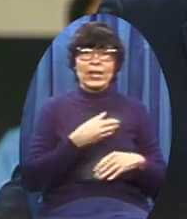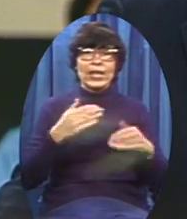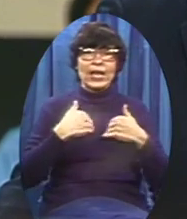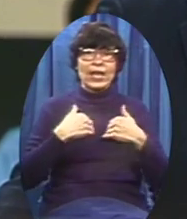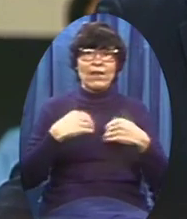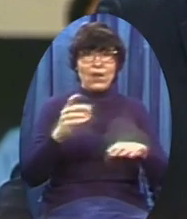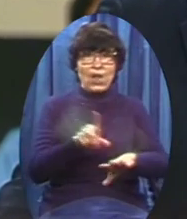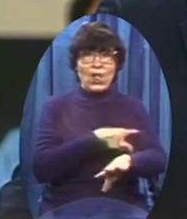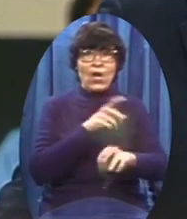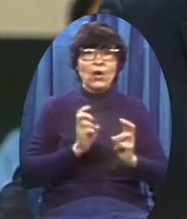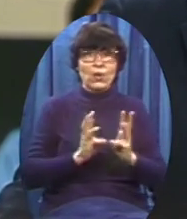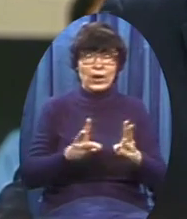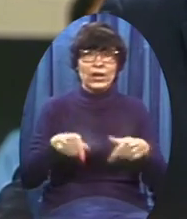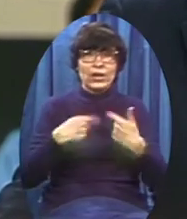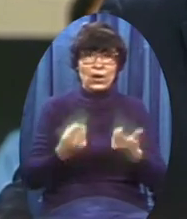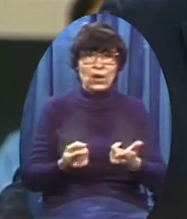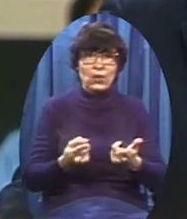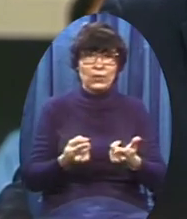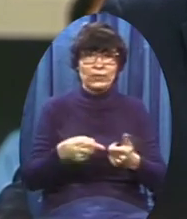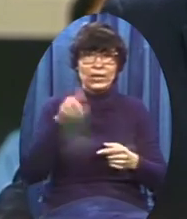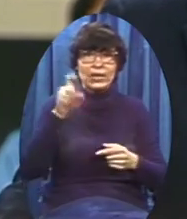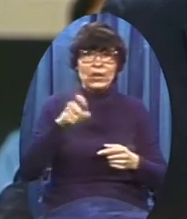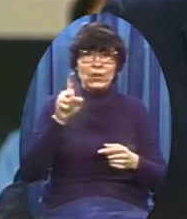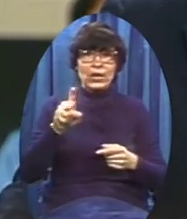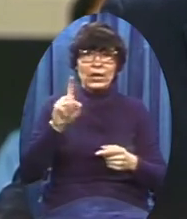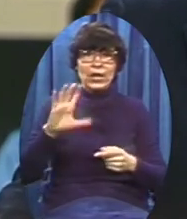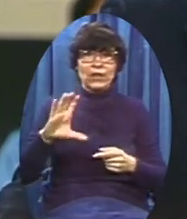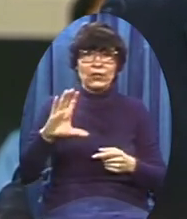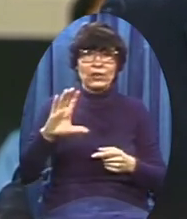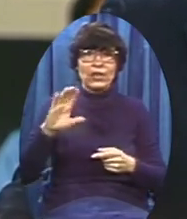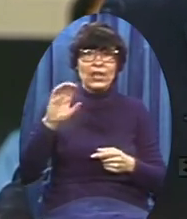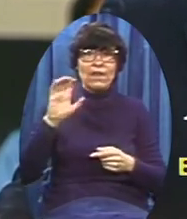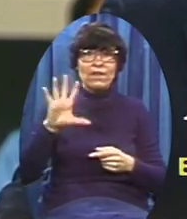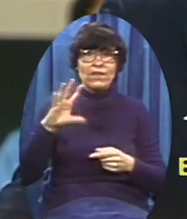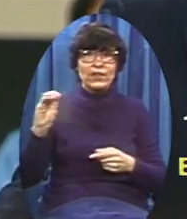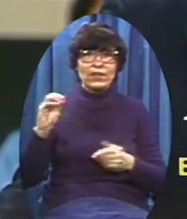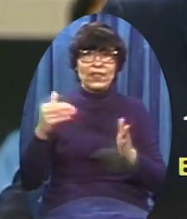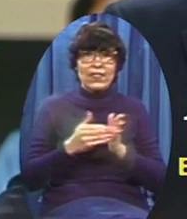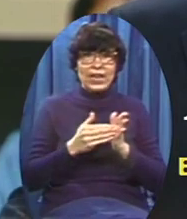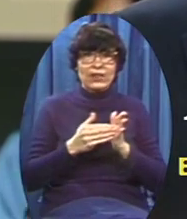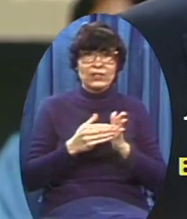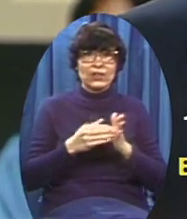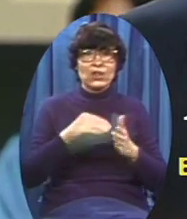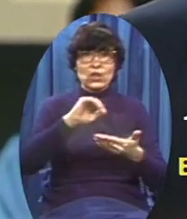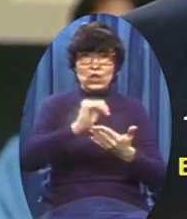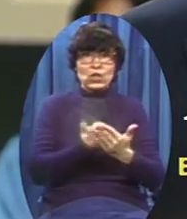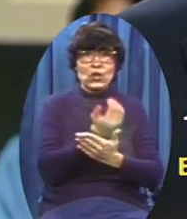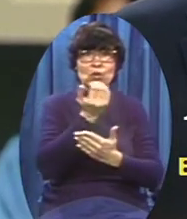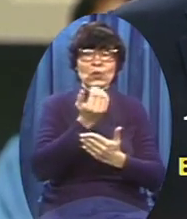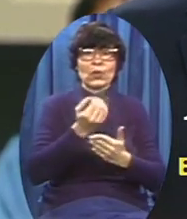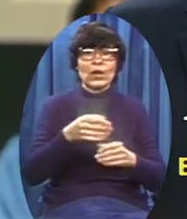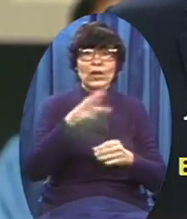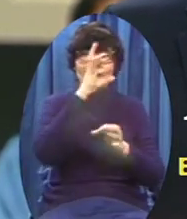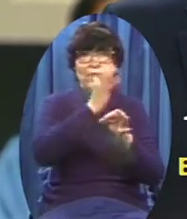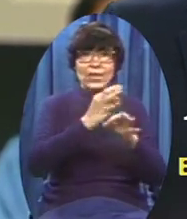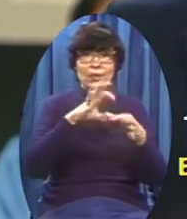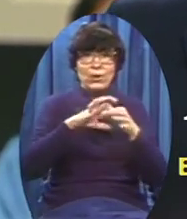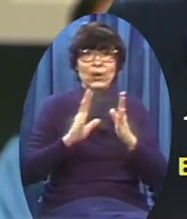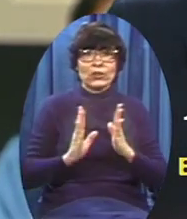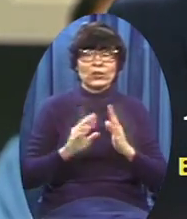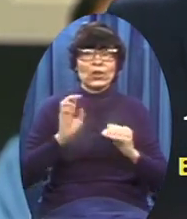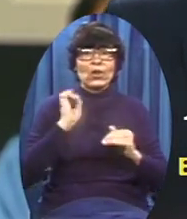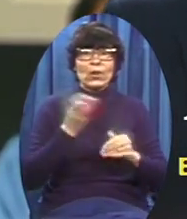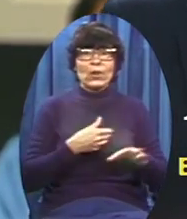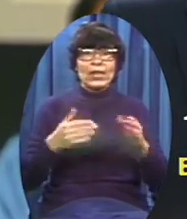go. We need for people to pick up the telephone and dial us on our toll-free number. We have Liberty Baptist College students, in spite of the